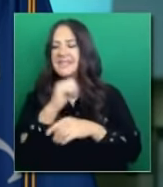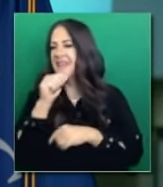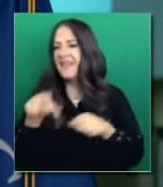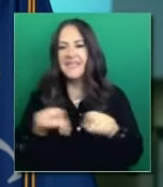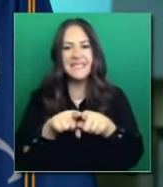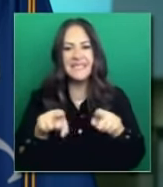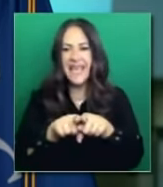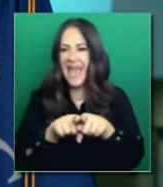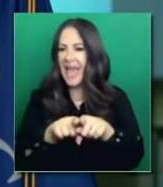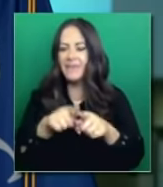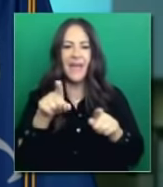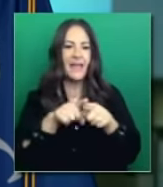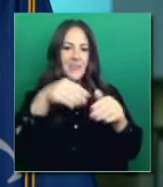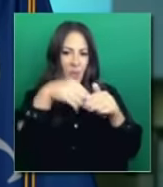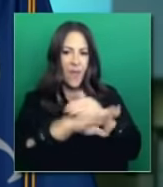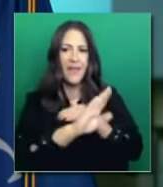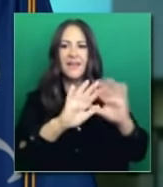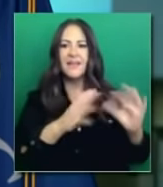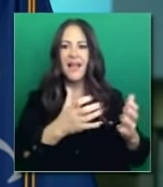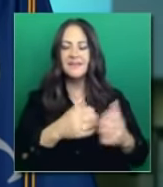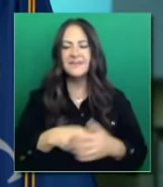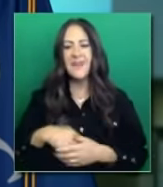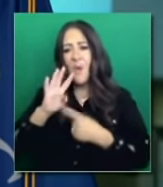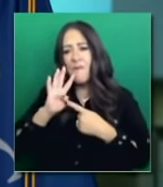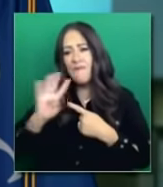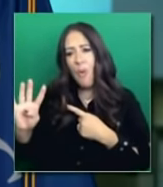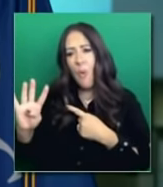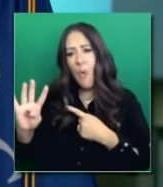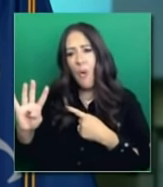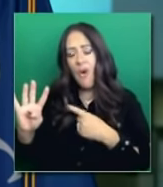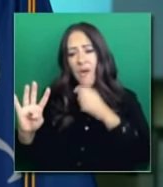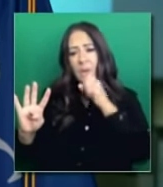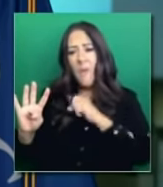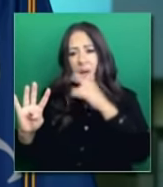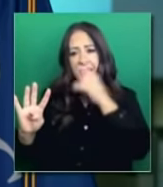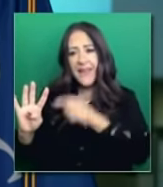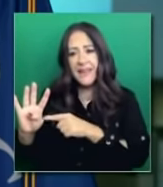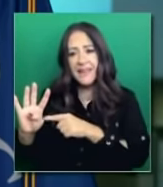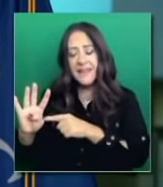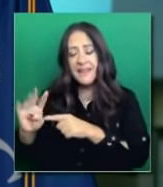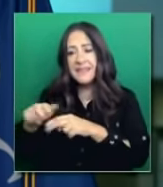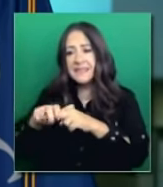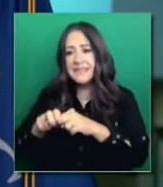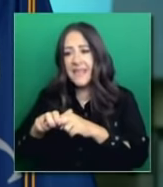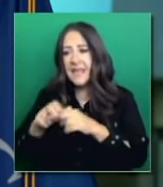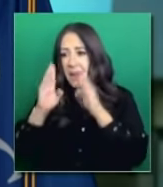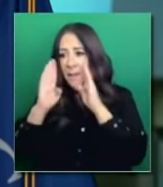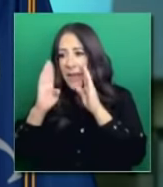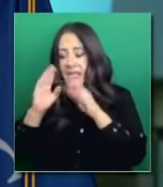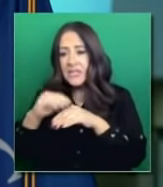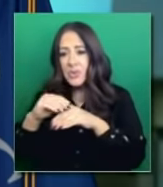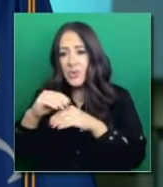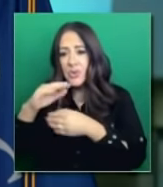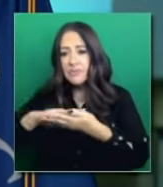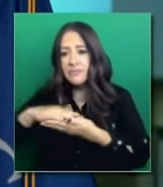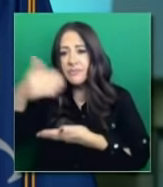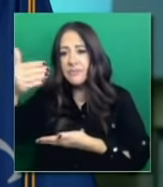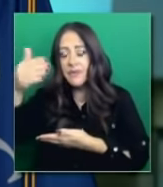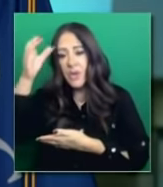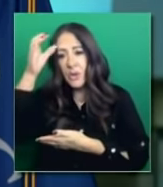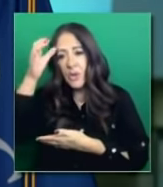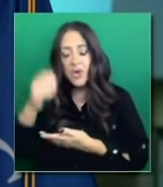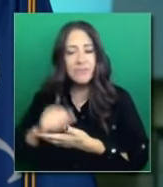a device than a 14-year-old. Now, maybe if I don't have a 14-year-old, maybe an 11-year-old. I can say that with some deep understanding. 14, maybe a whole